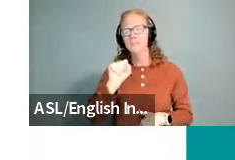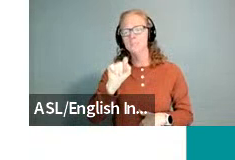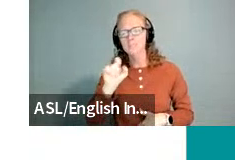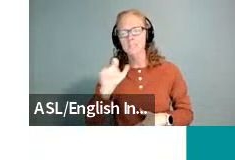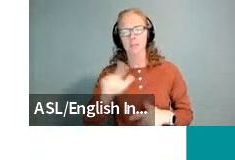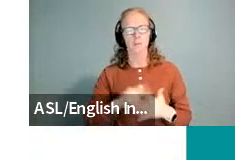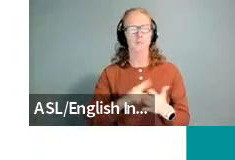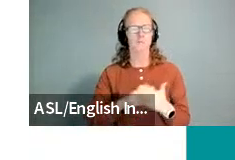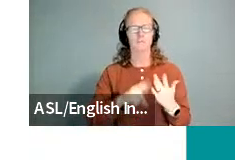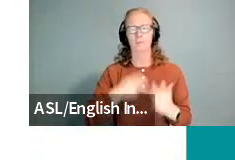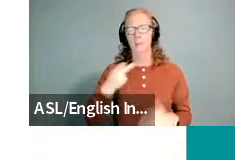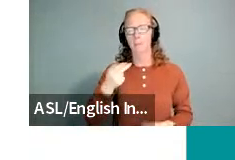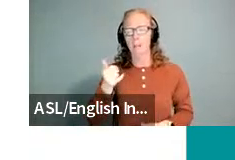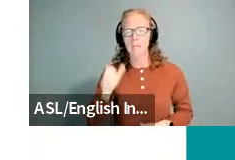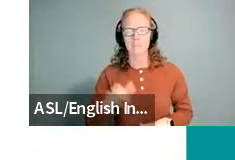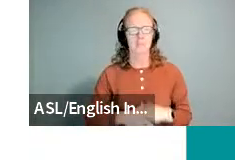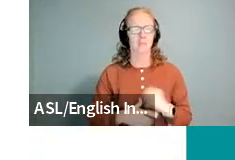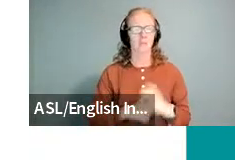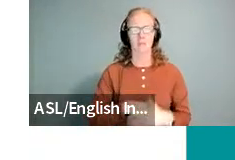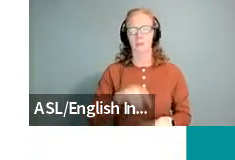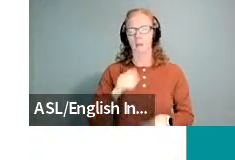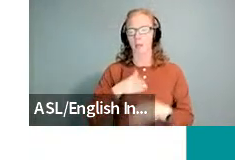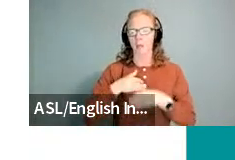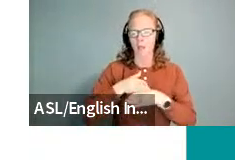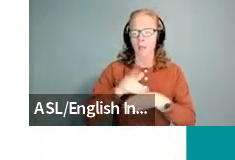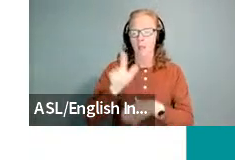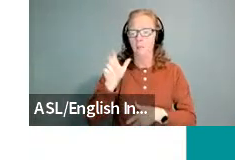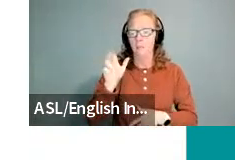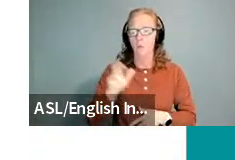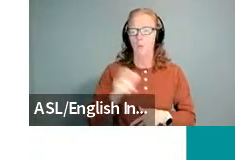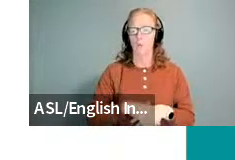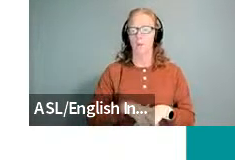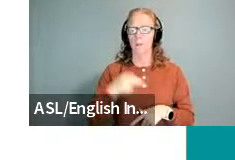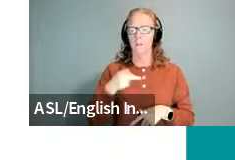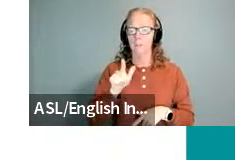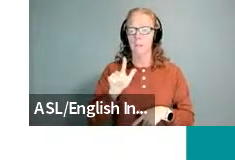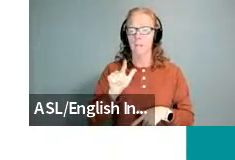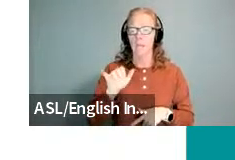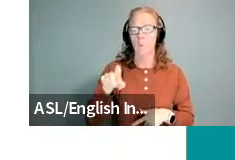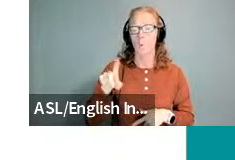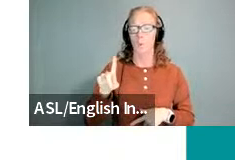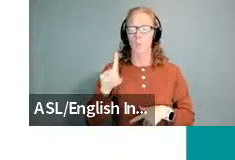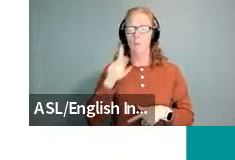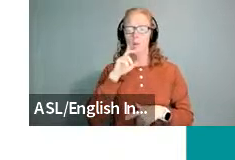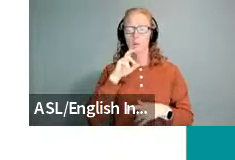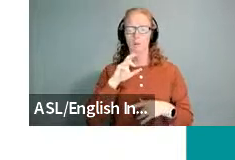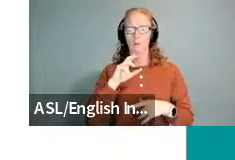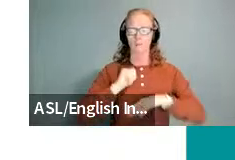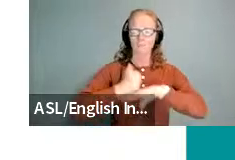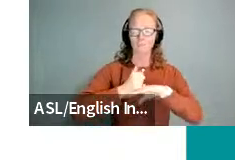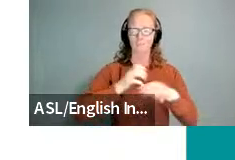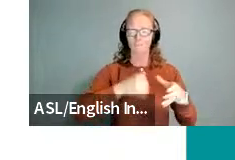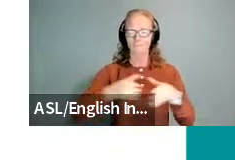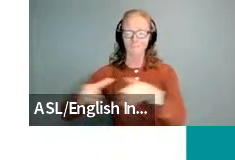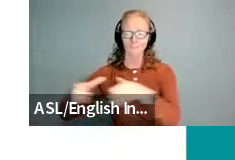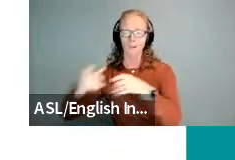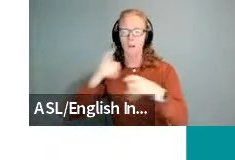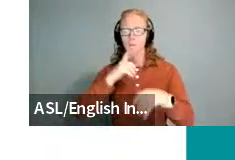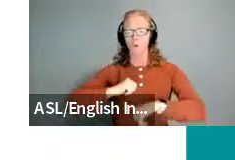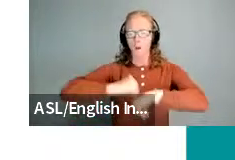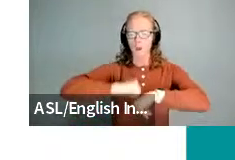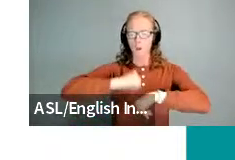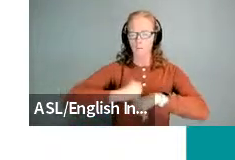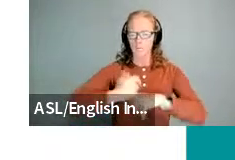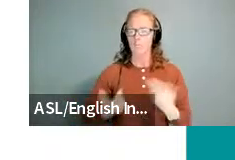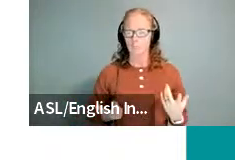plastic, lumber and plywood's needed whenever you're going to, create, forms for construction and concrete.